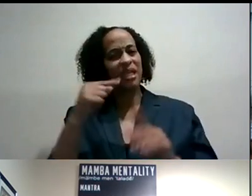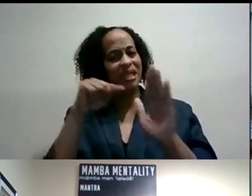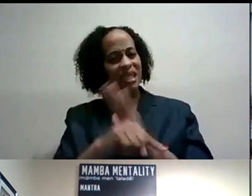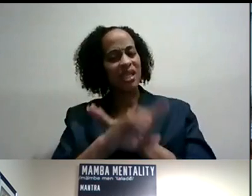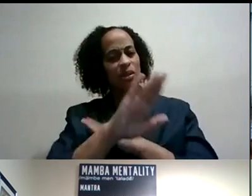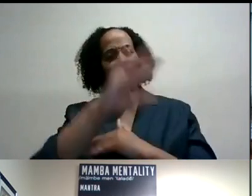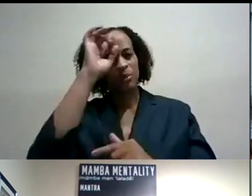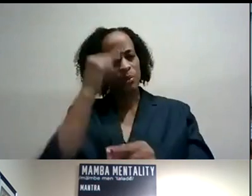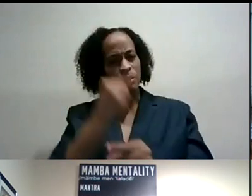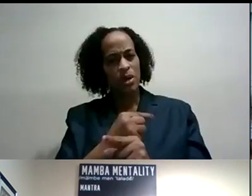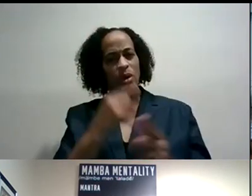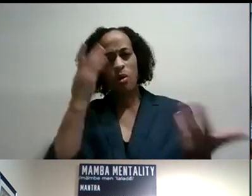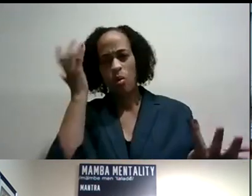brother.